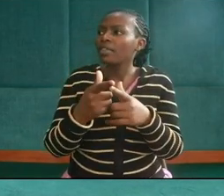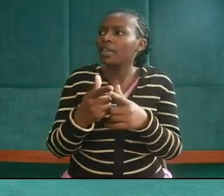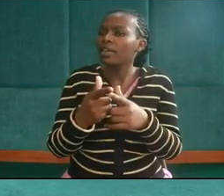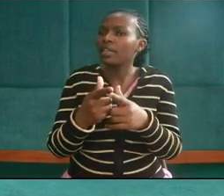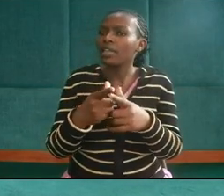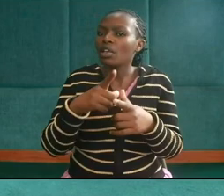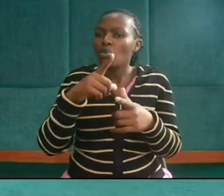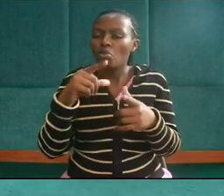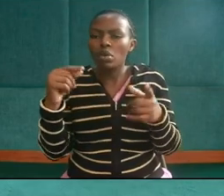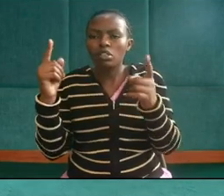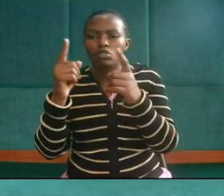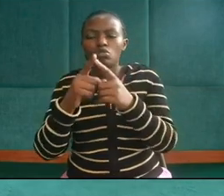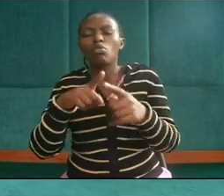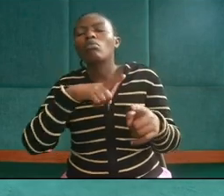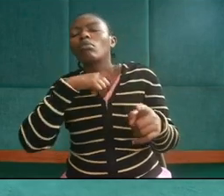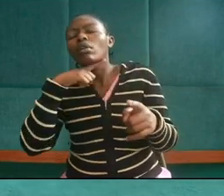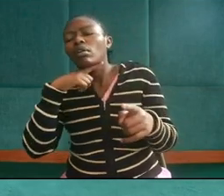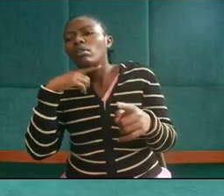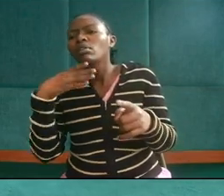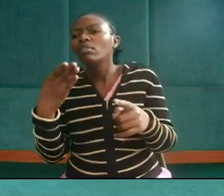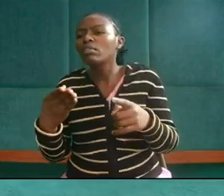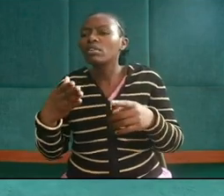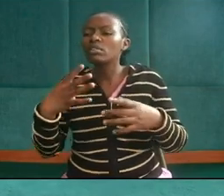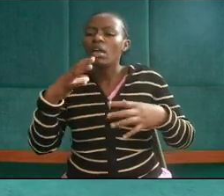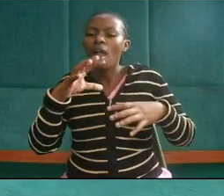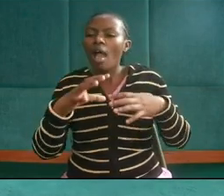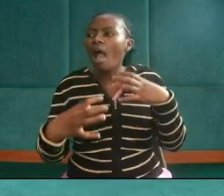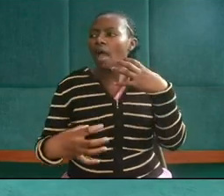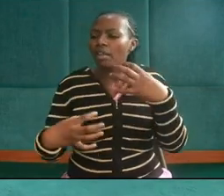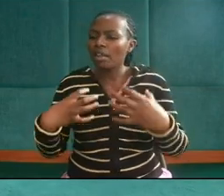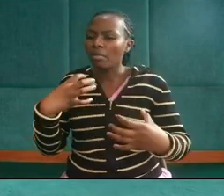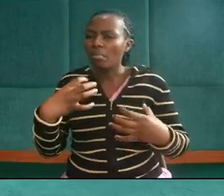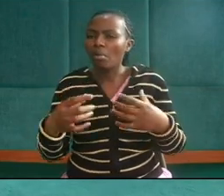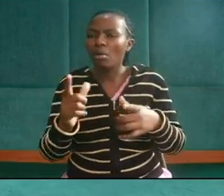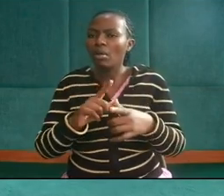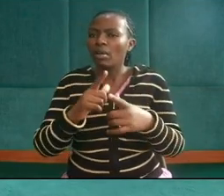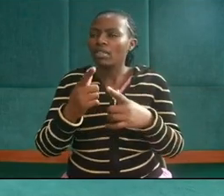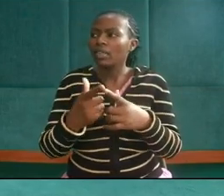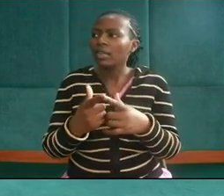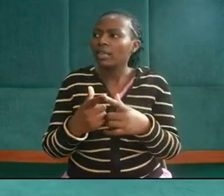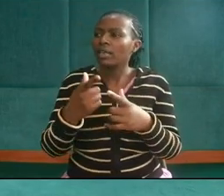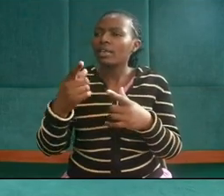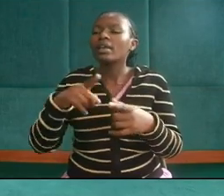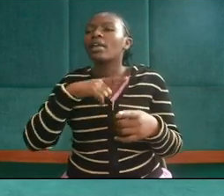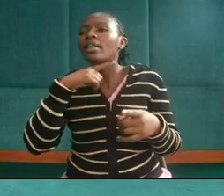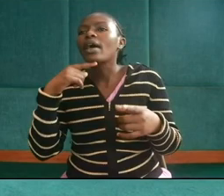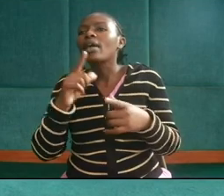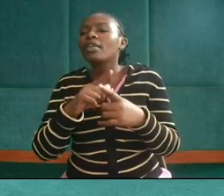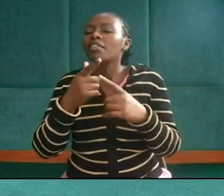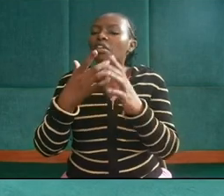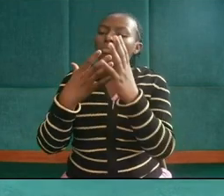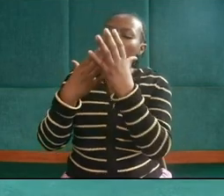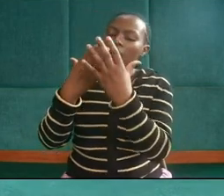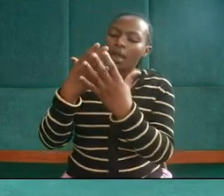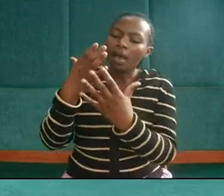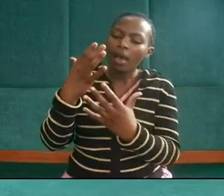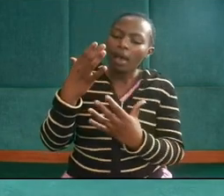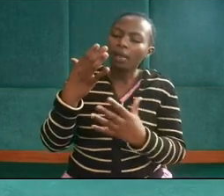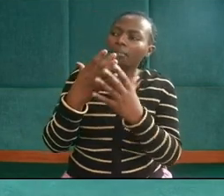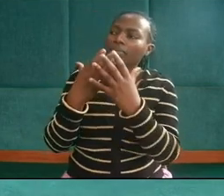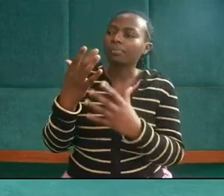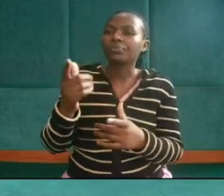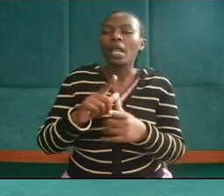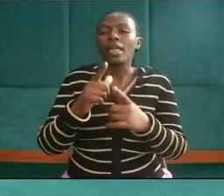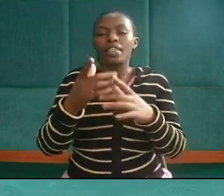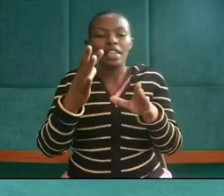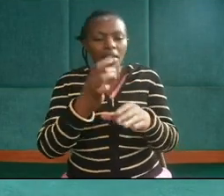and killed an animal. So an animal had to die. And blood had to be shed. And then he made clothes for them